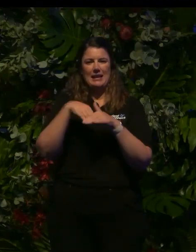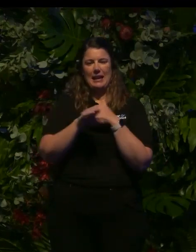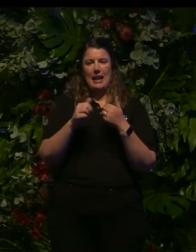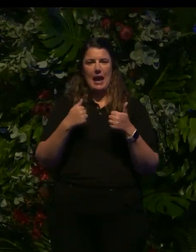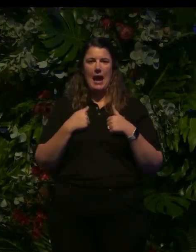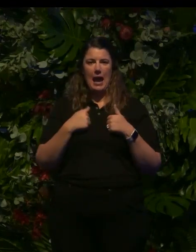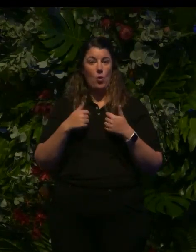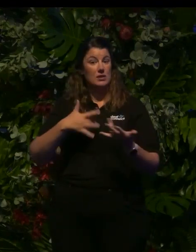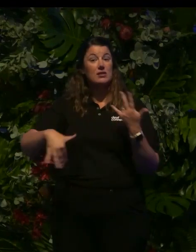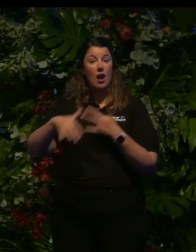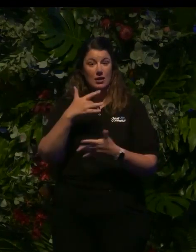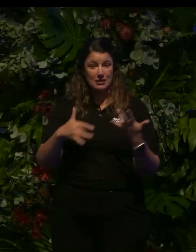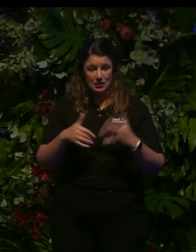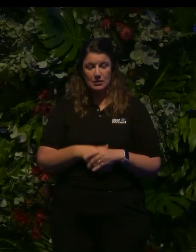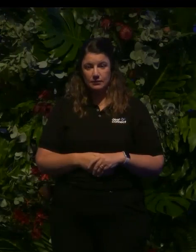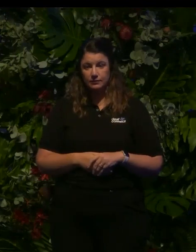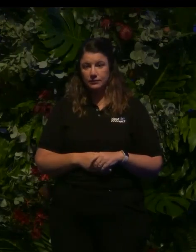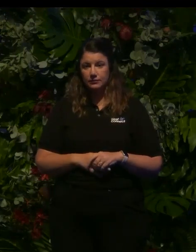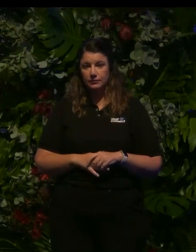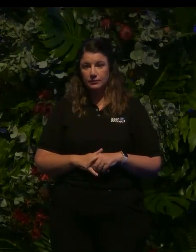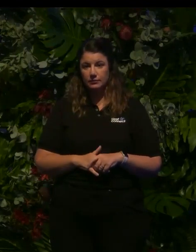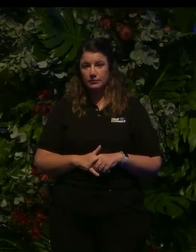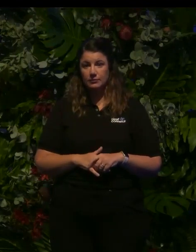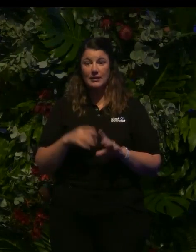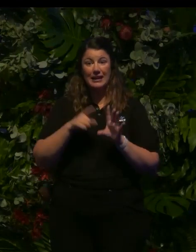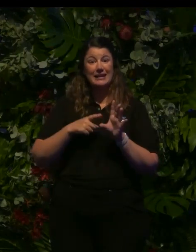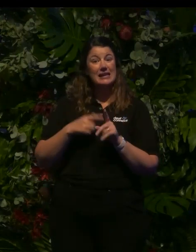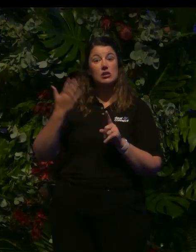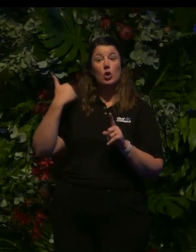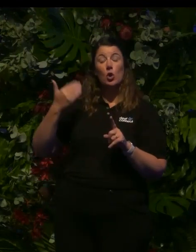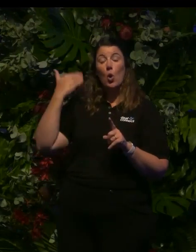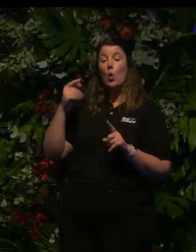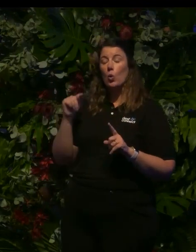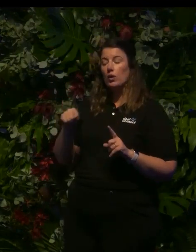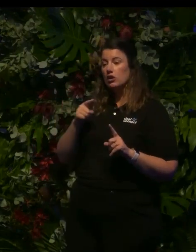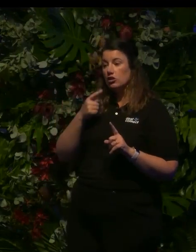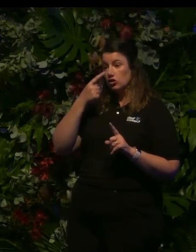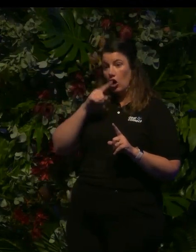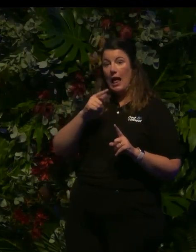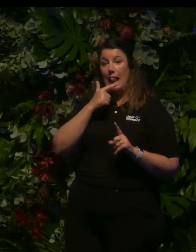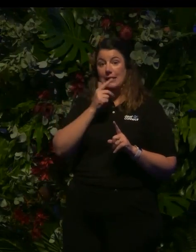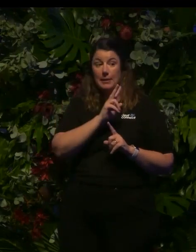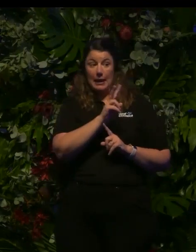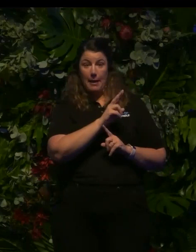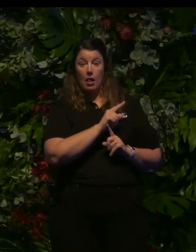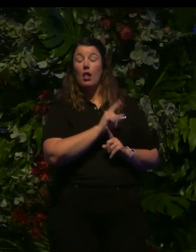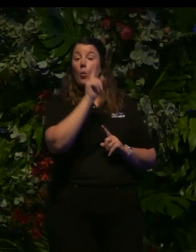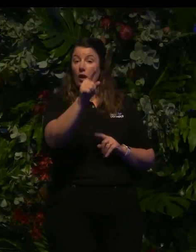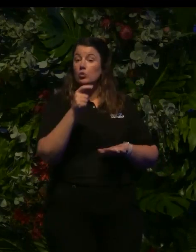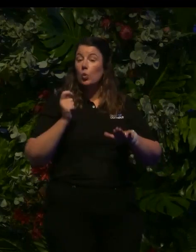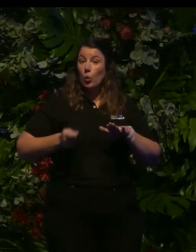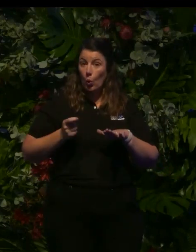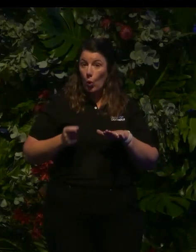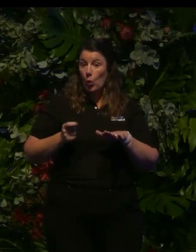our society. And years ago, the Thai lesbian couple went to the court